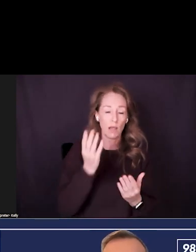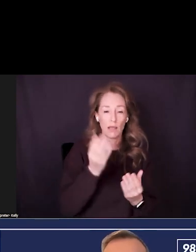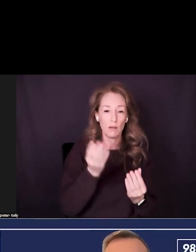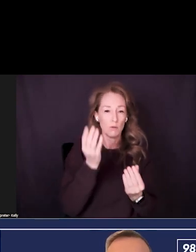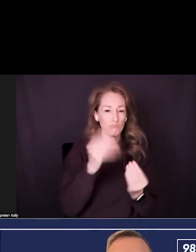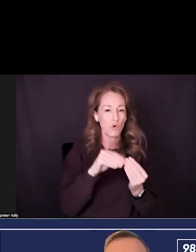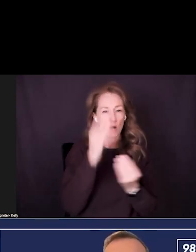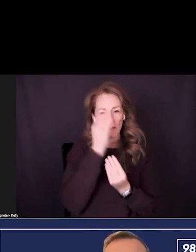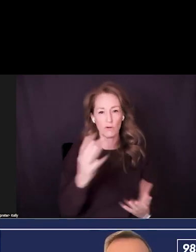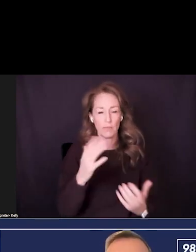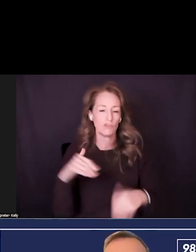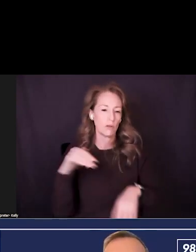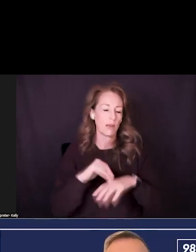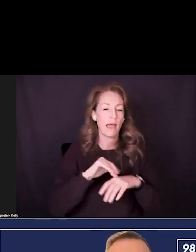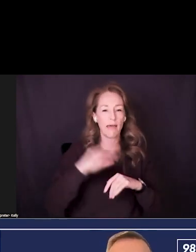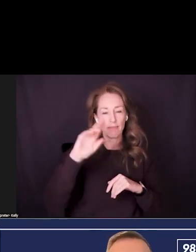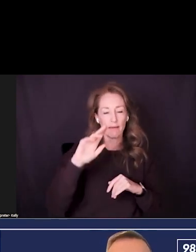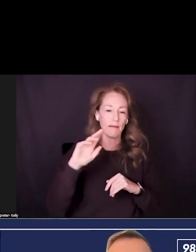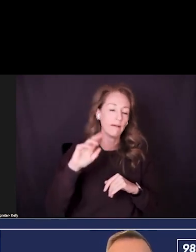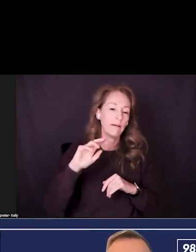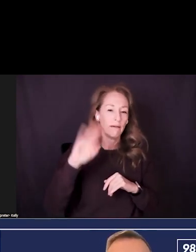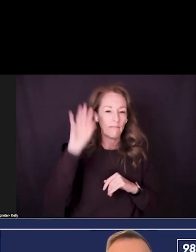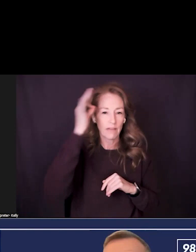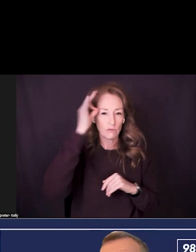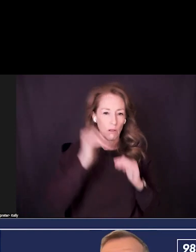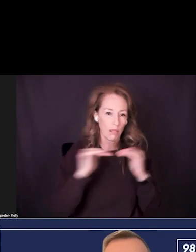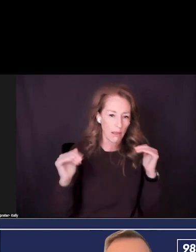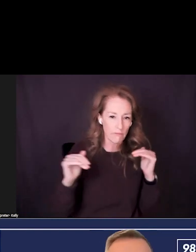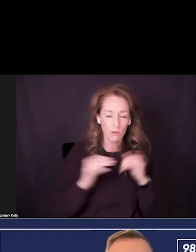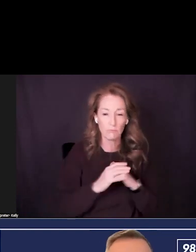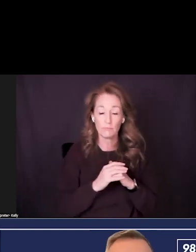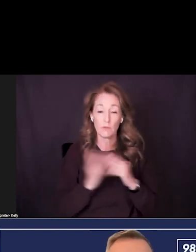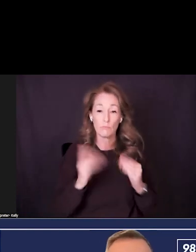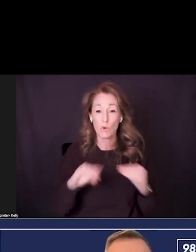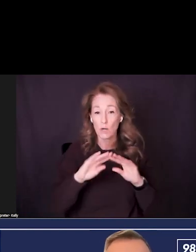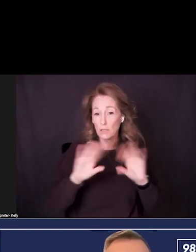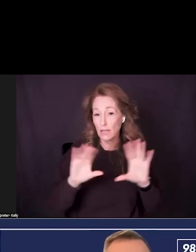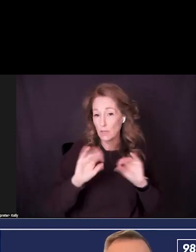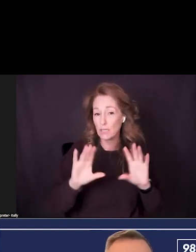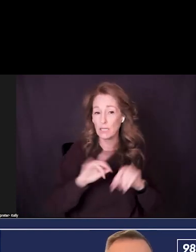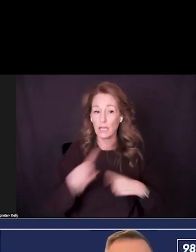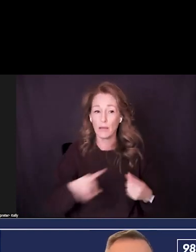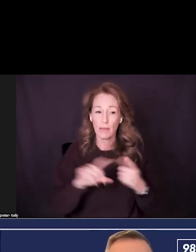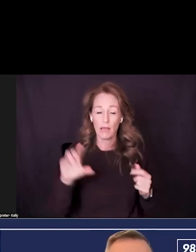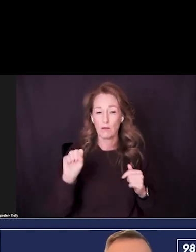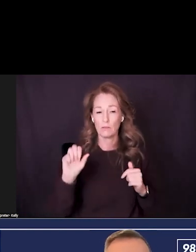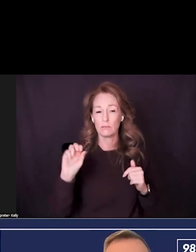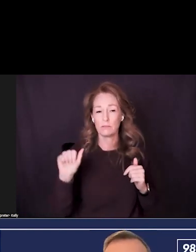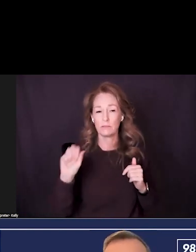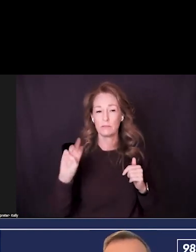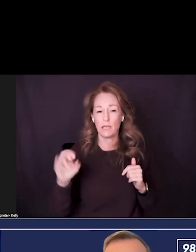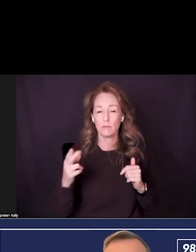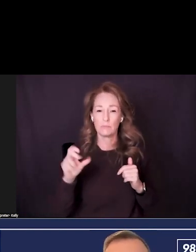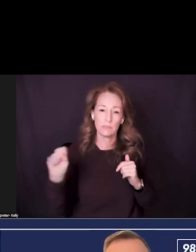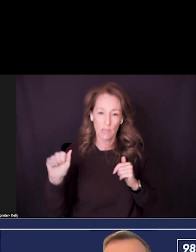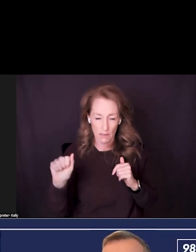and to sort of help refine clarity around the role of SAMHSA and of the office in supporting crisis services implementation. So